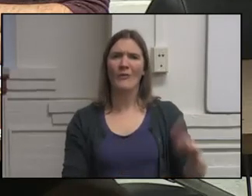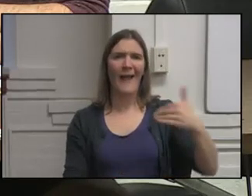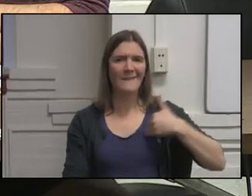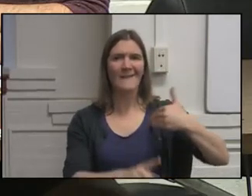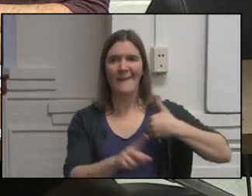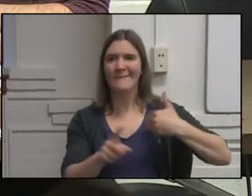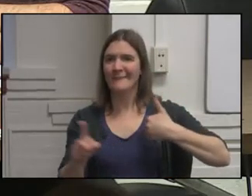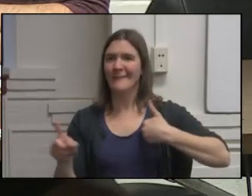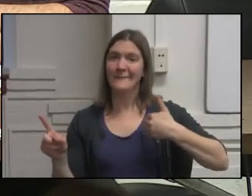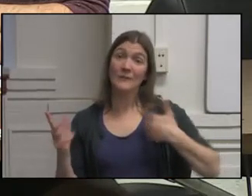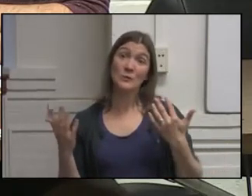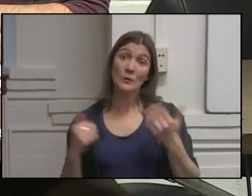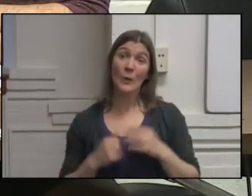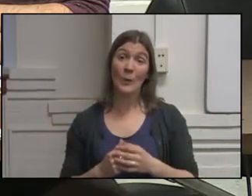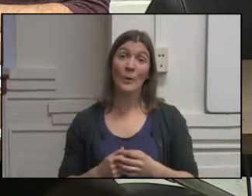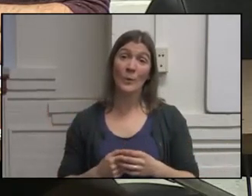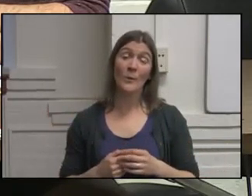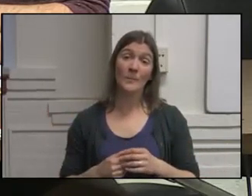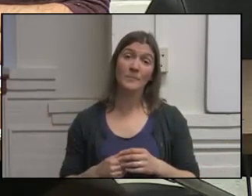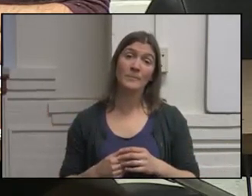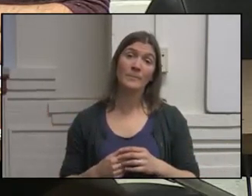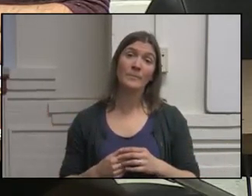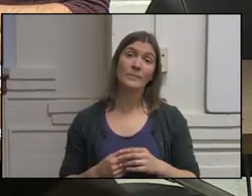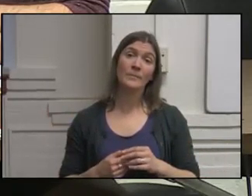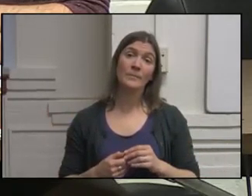of that. So,